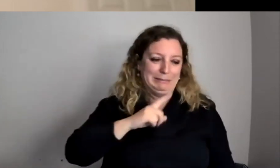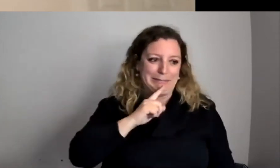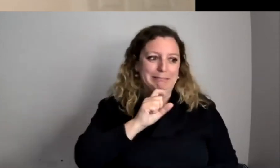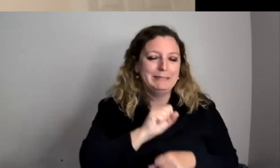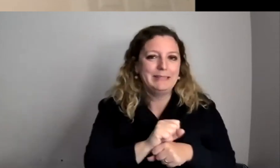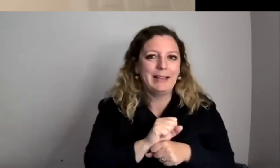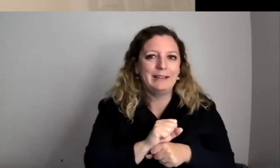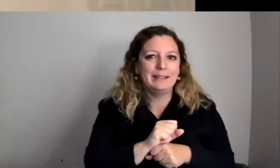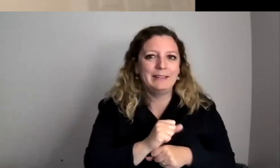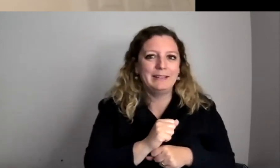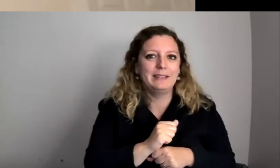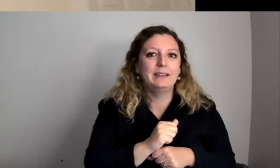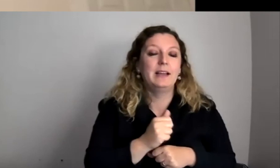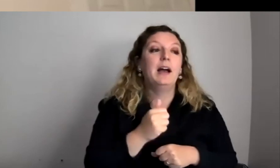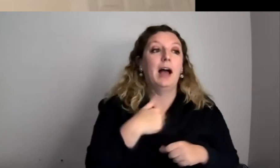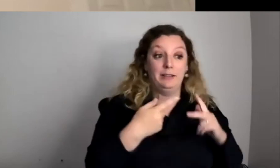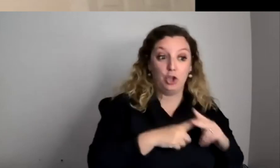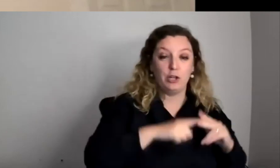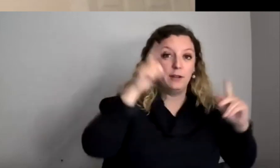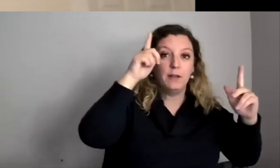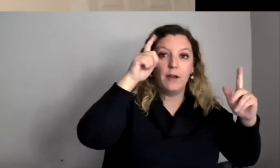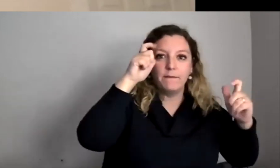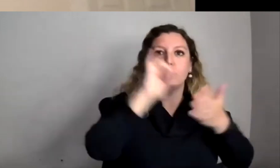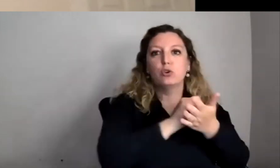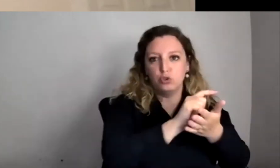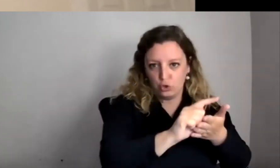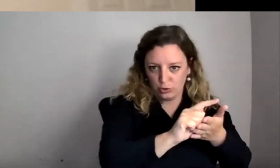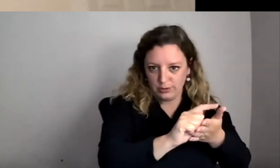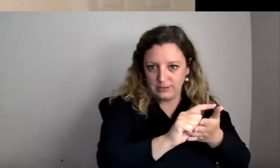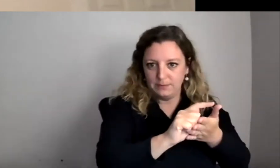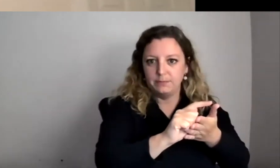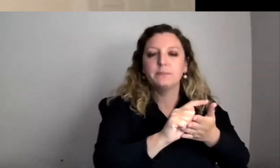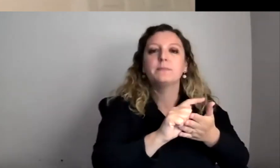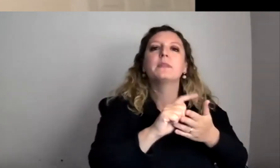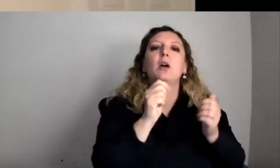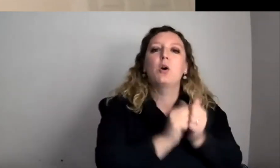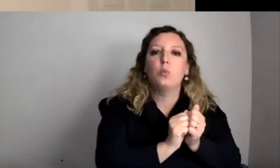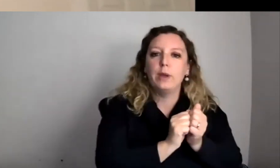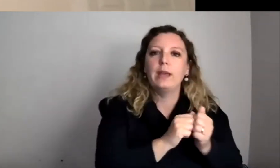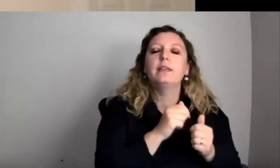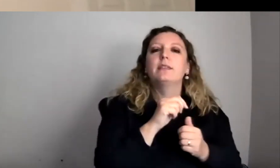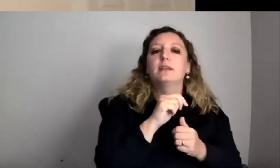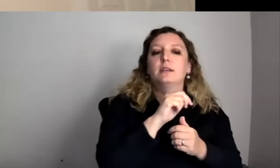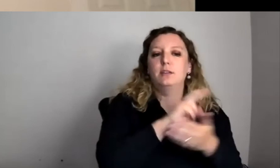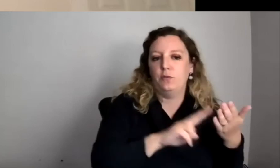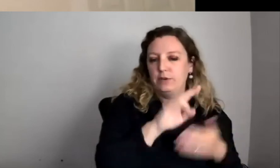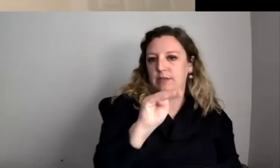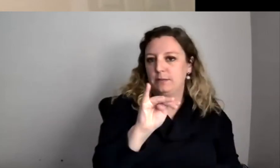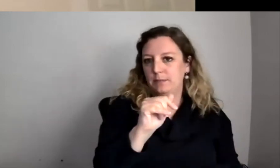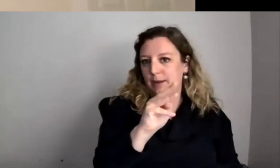students, because I was actually I was a photojournalism student at the University of